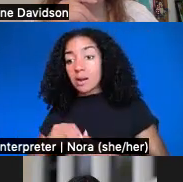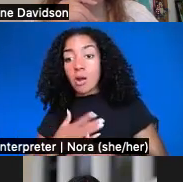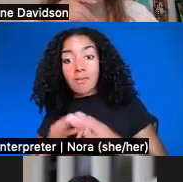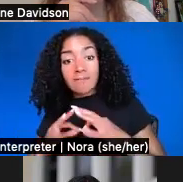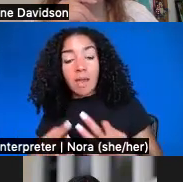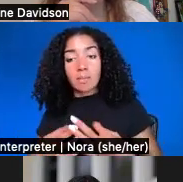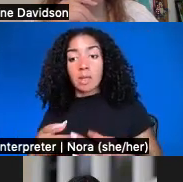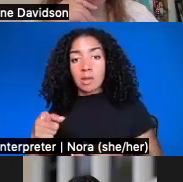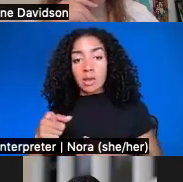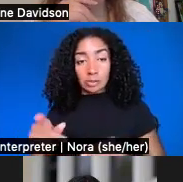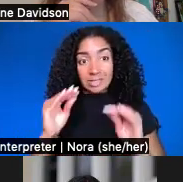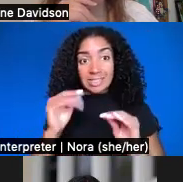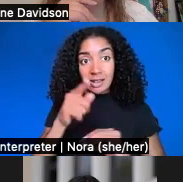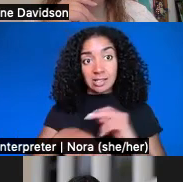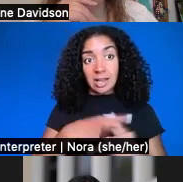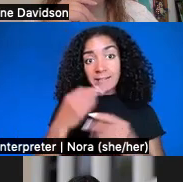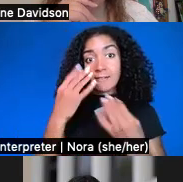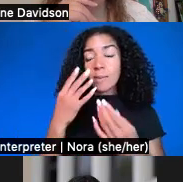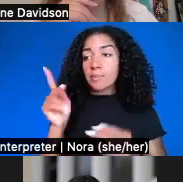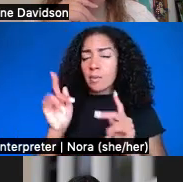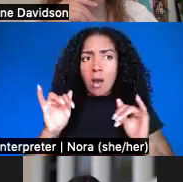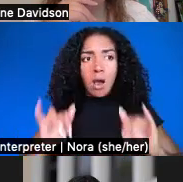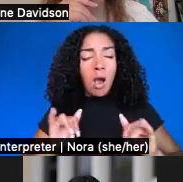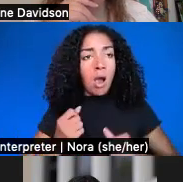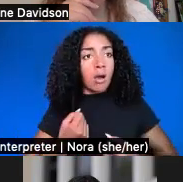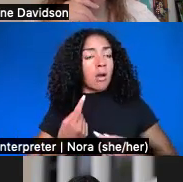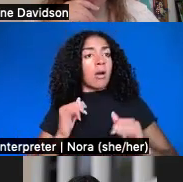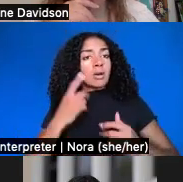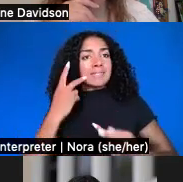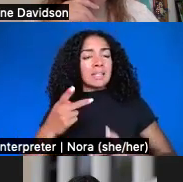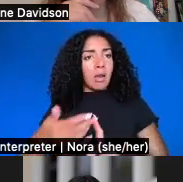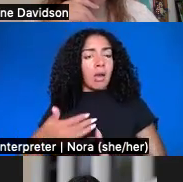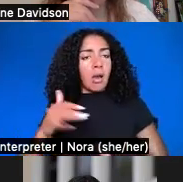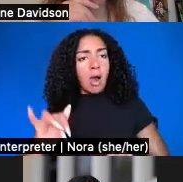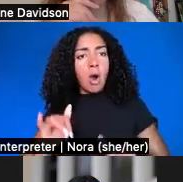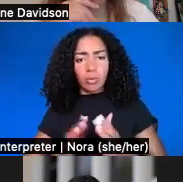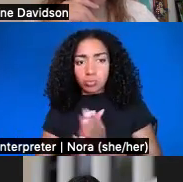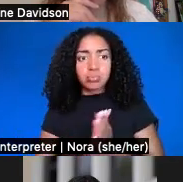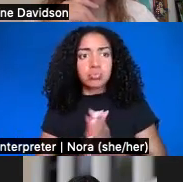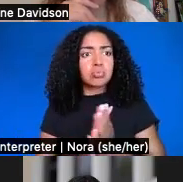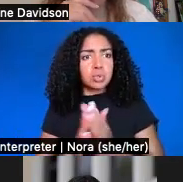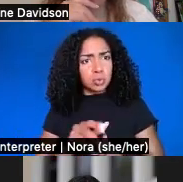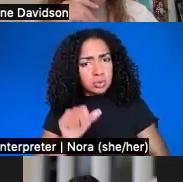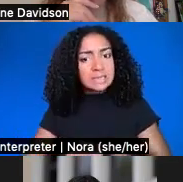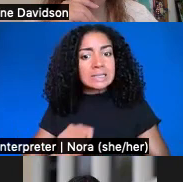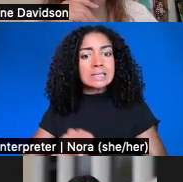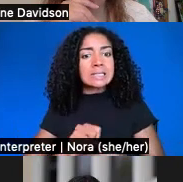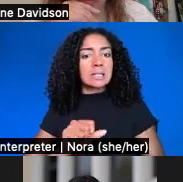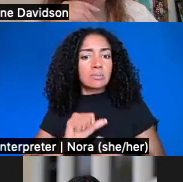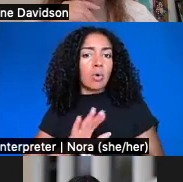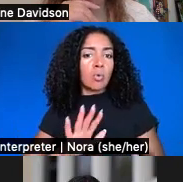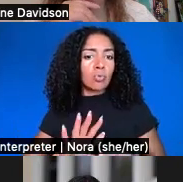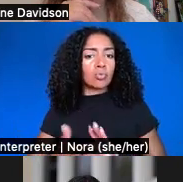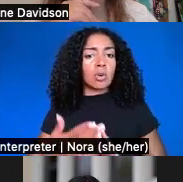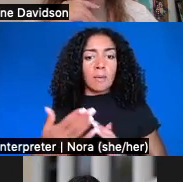changing those systems that people benefit from. Mm-hmm. That you don't necessarily have to share it within, because a lot of this is still in our blood